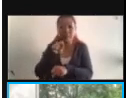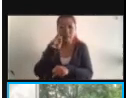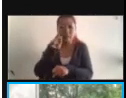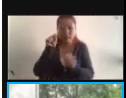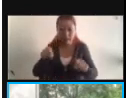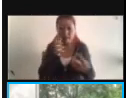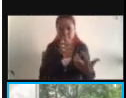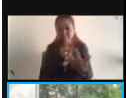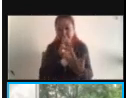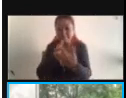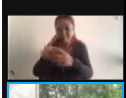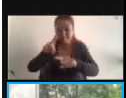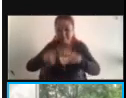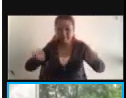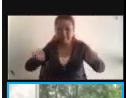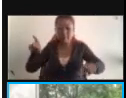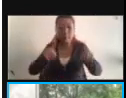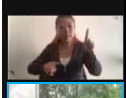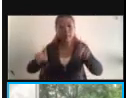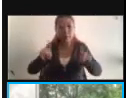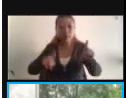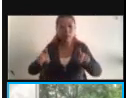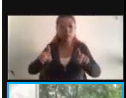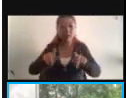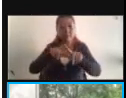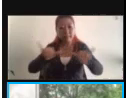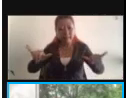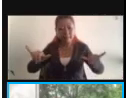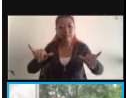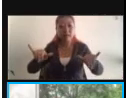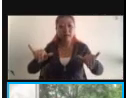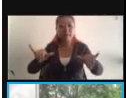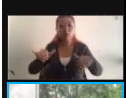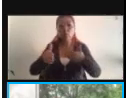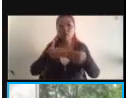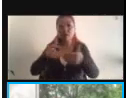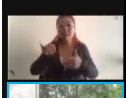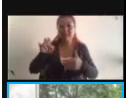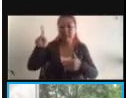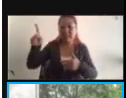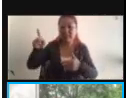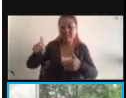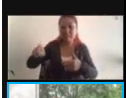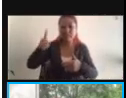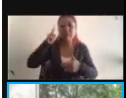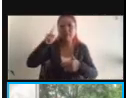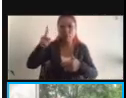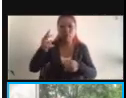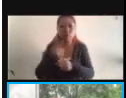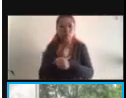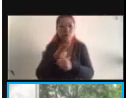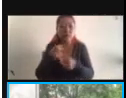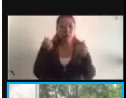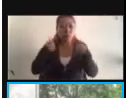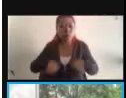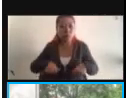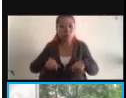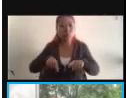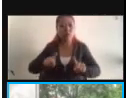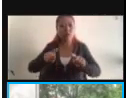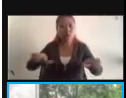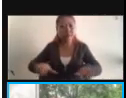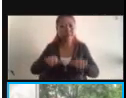also will enable them to perform the tasks that are deemed necessary with the EVA suits. So,